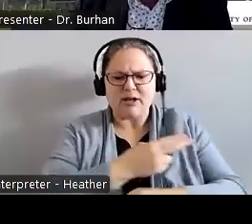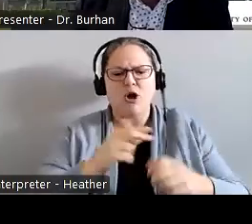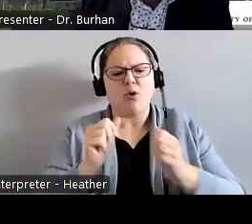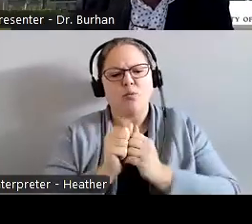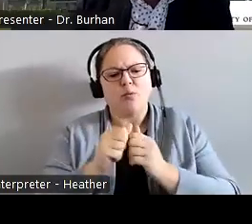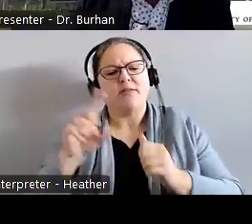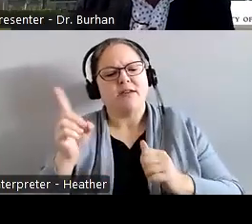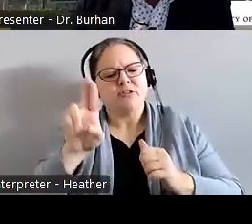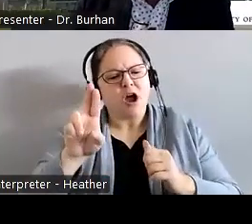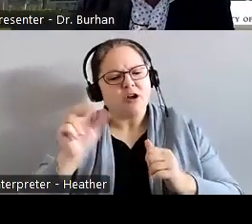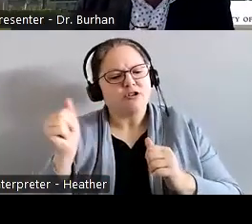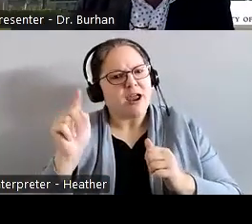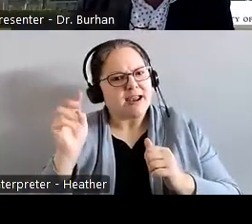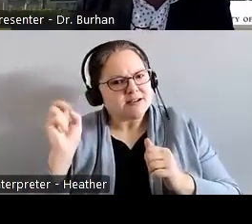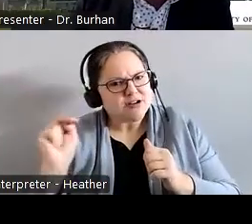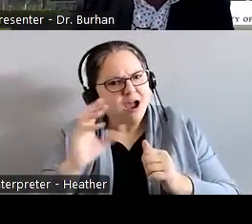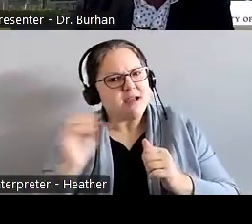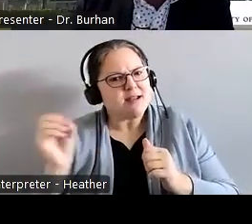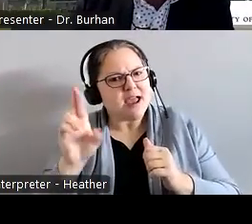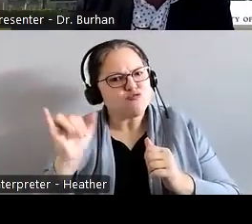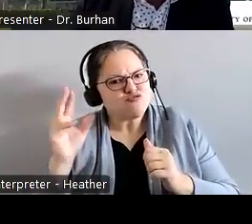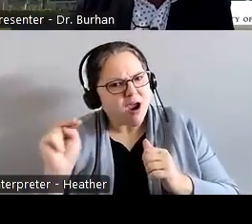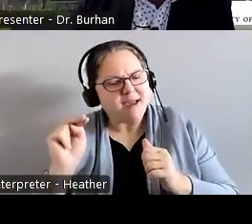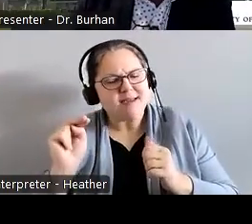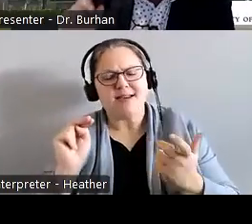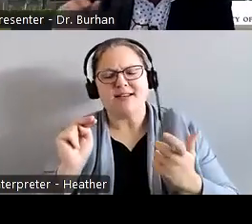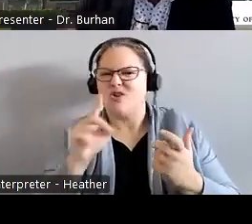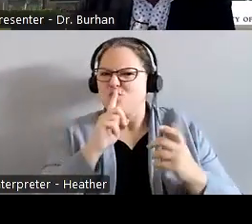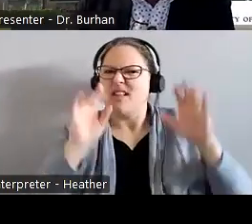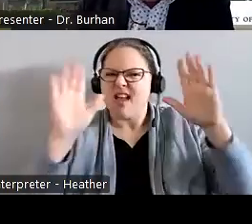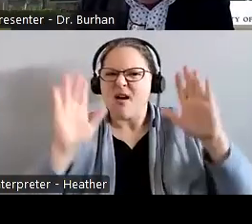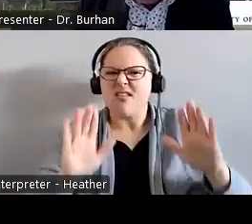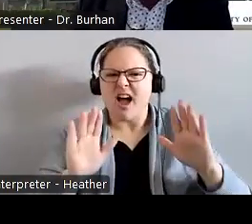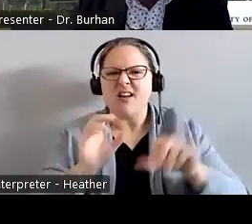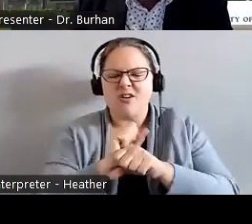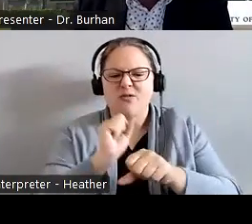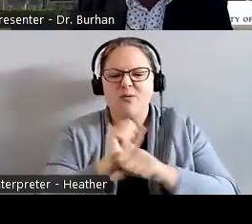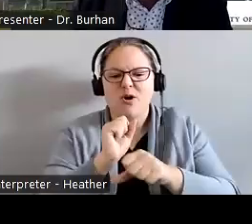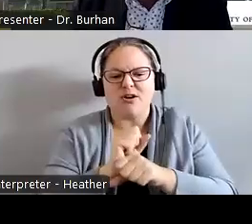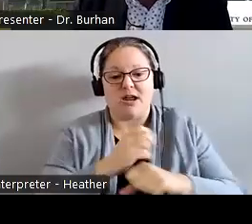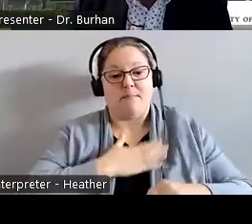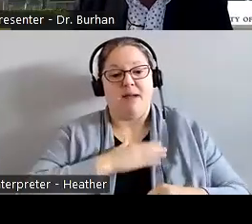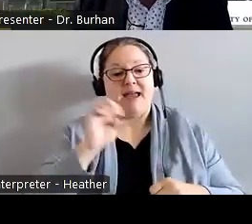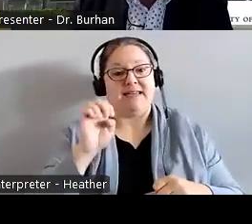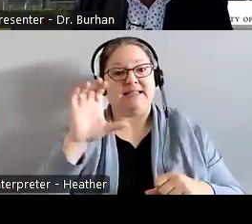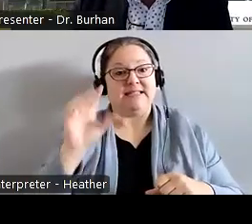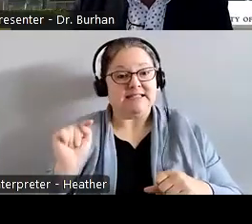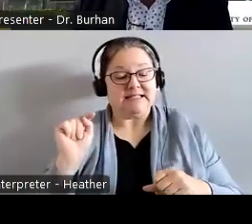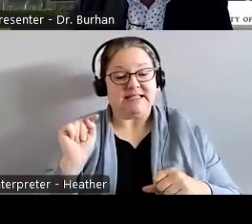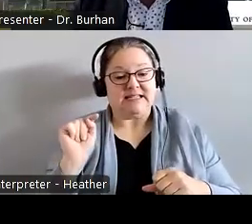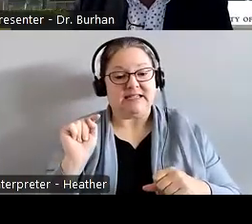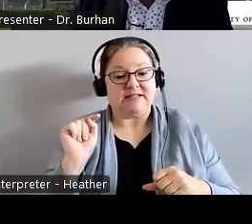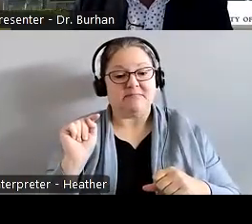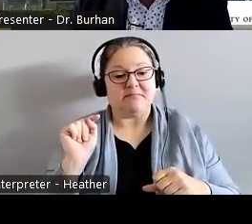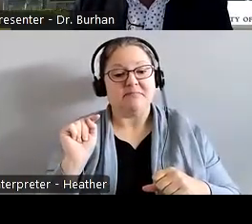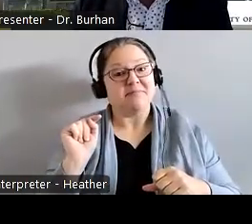know, who have really led a lot of amazing work. And actually, ECT, my experience in ECT was something